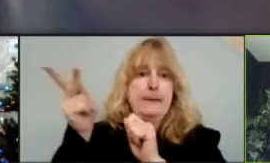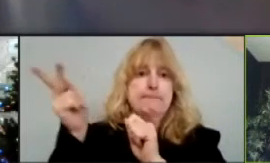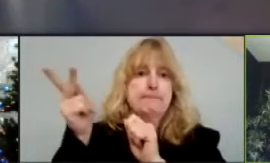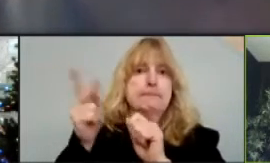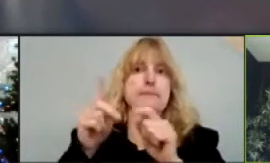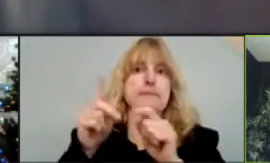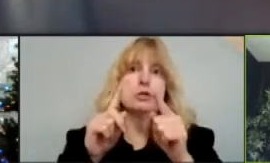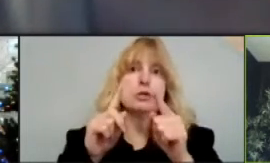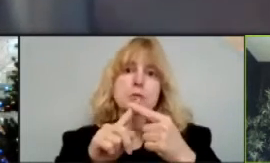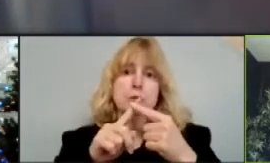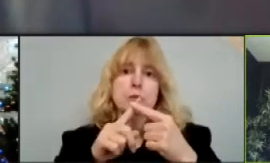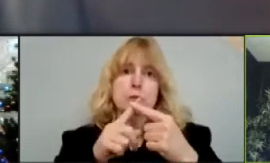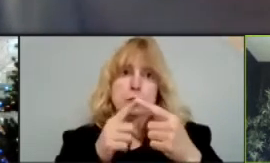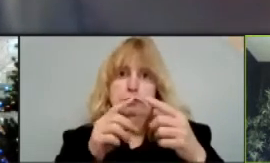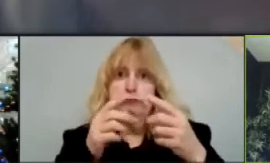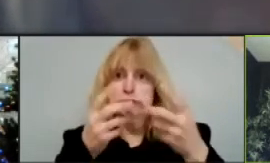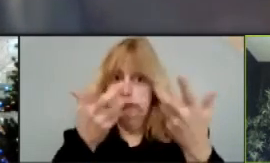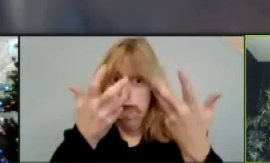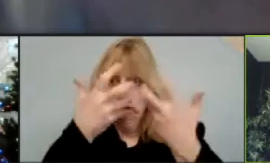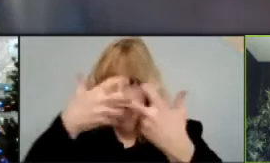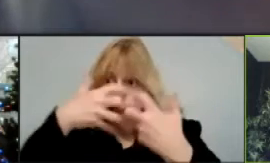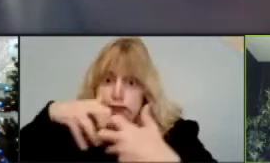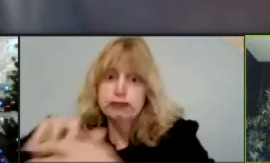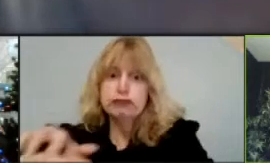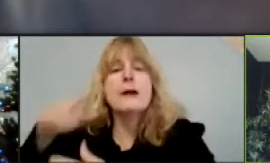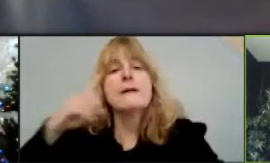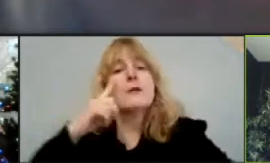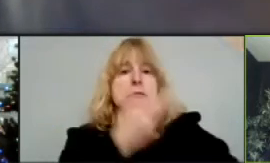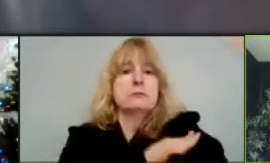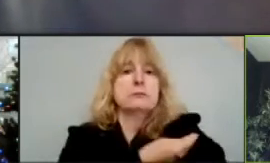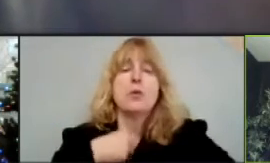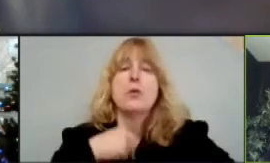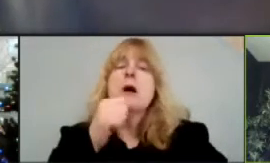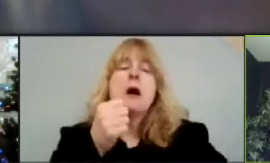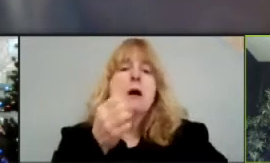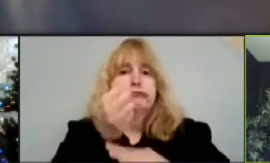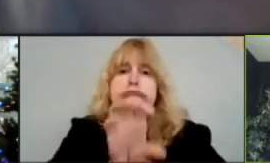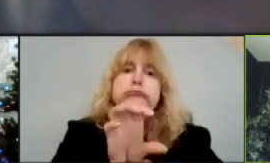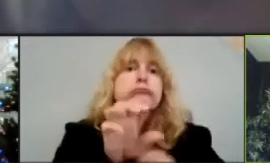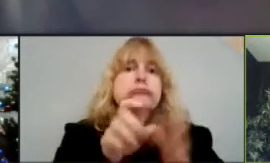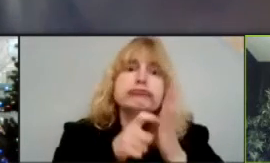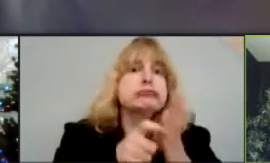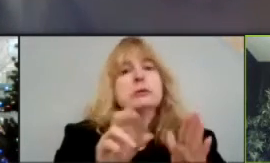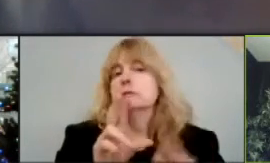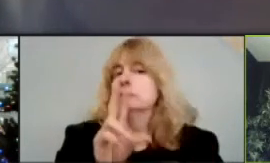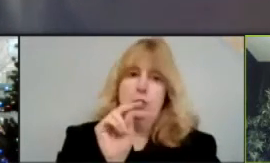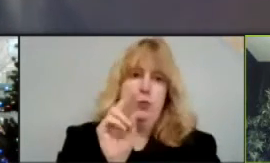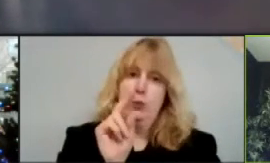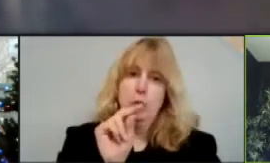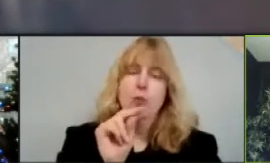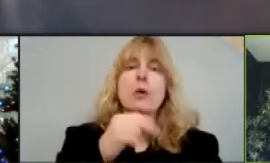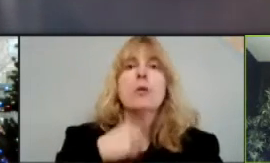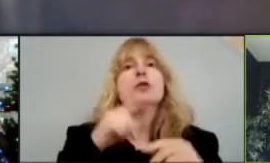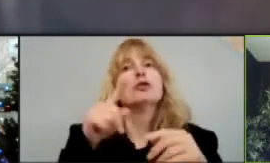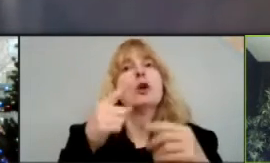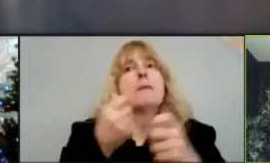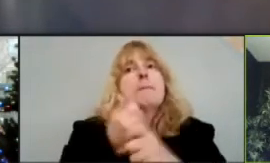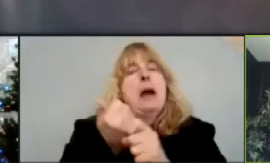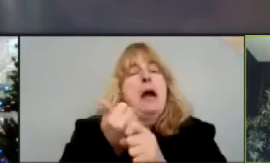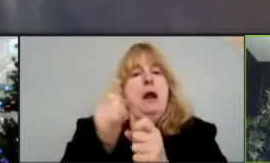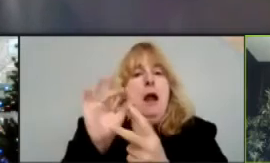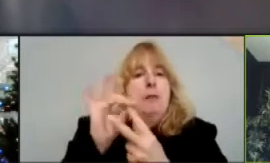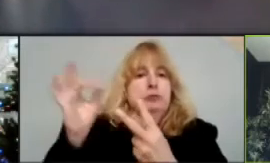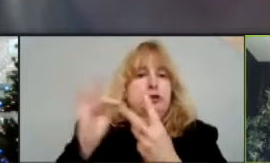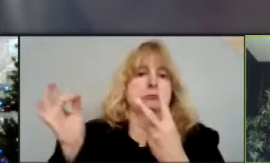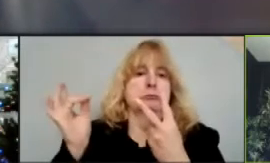to mandate the vaccine for our employees. It's our position right now to just make it accessible. And then we'll continue to